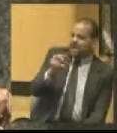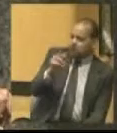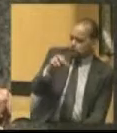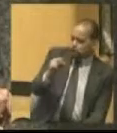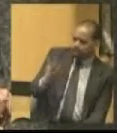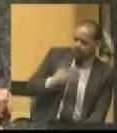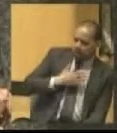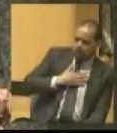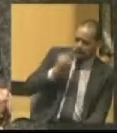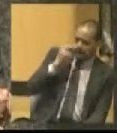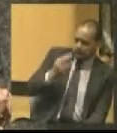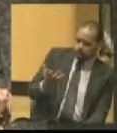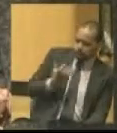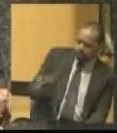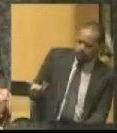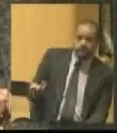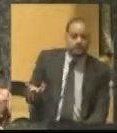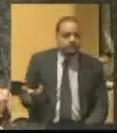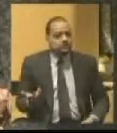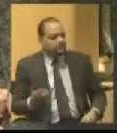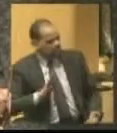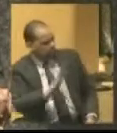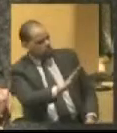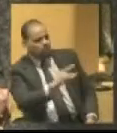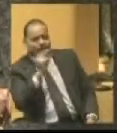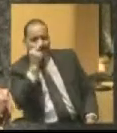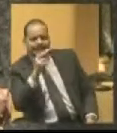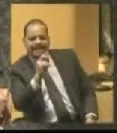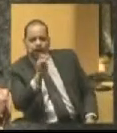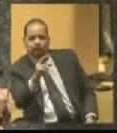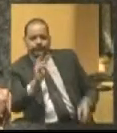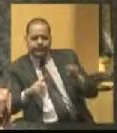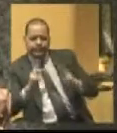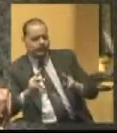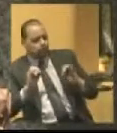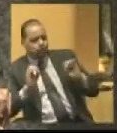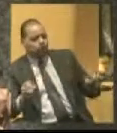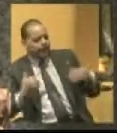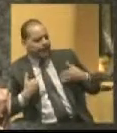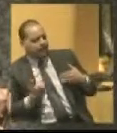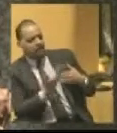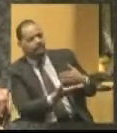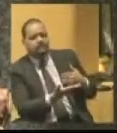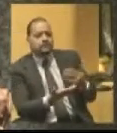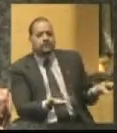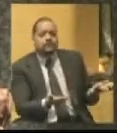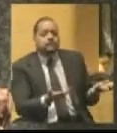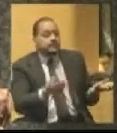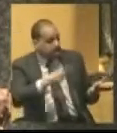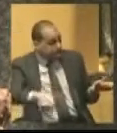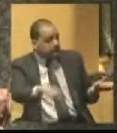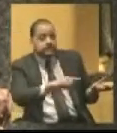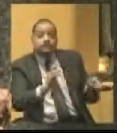Ayres replied. "You've got no niggers, my dear sir. These are all free men, as you or I am, and these women here that have been your slaves are all free